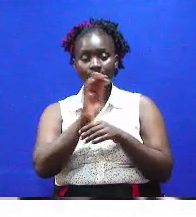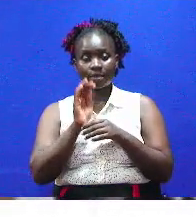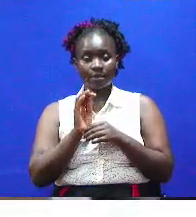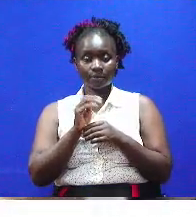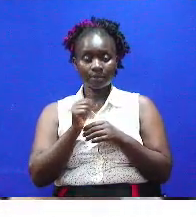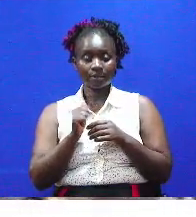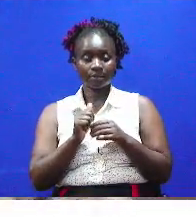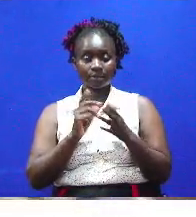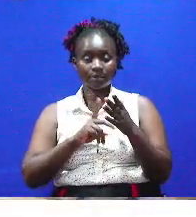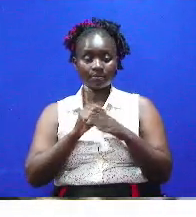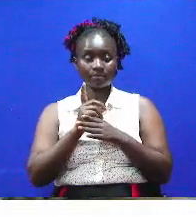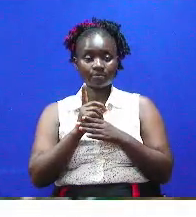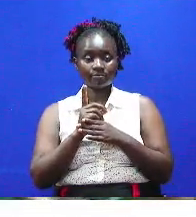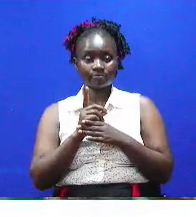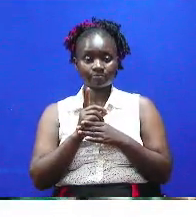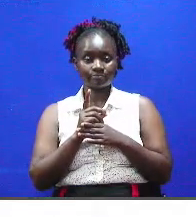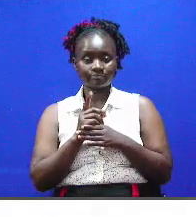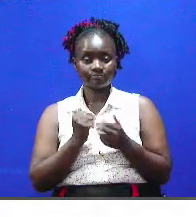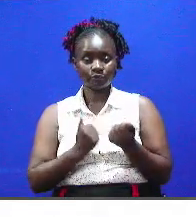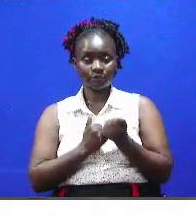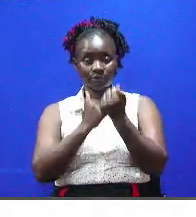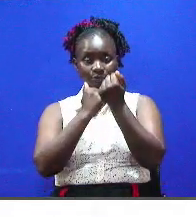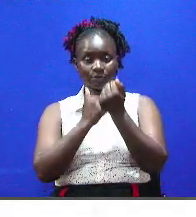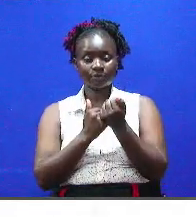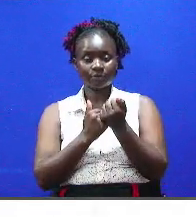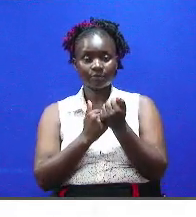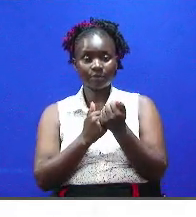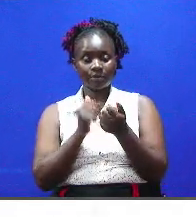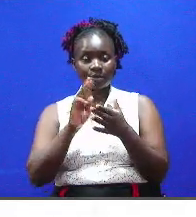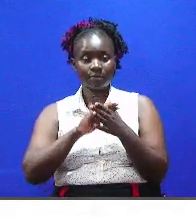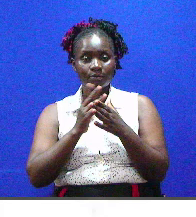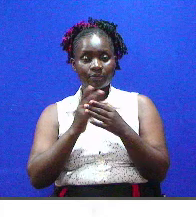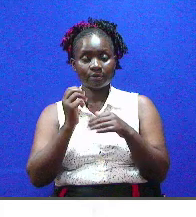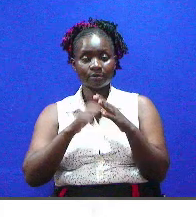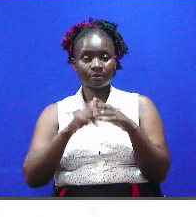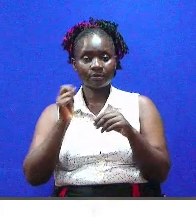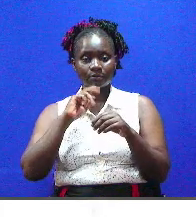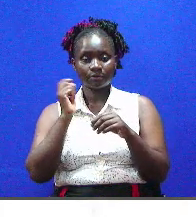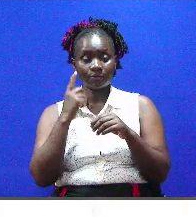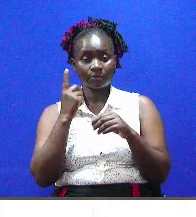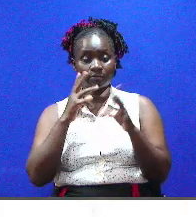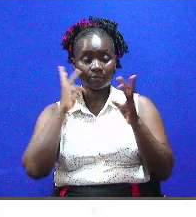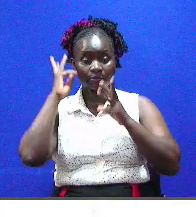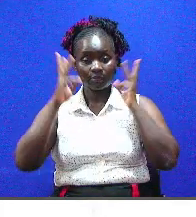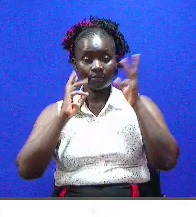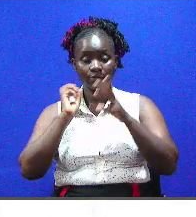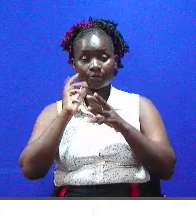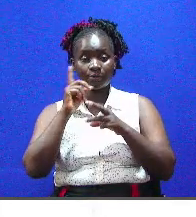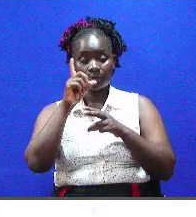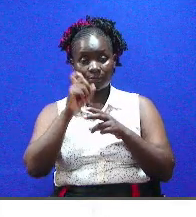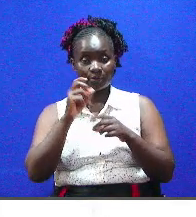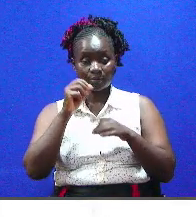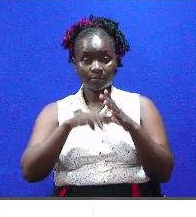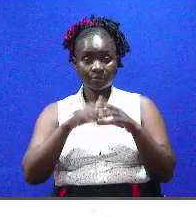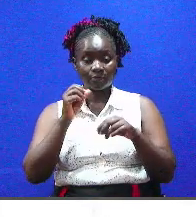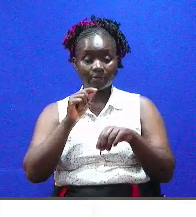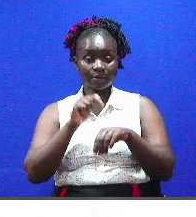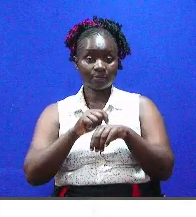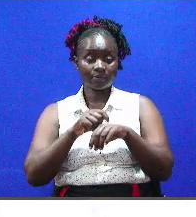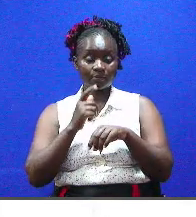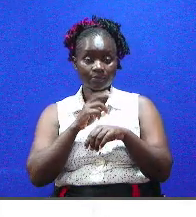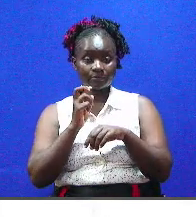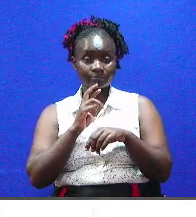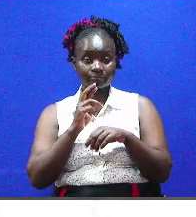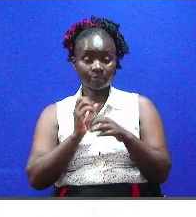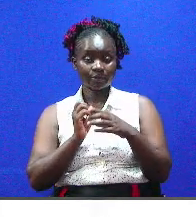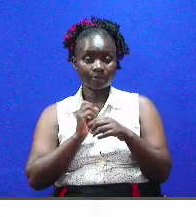William Ruto kubasira the current weather pattern in Kenya is worrying, we must begin to think of timely interventions that will address